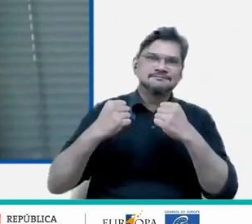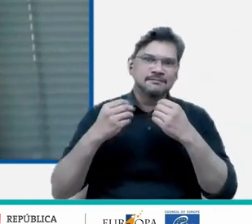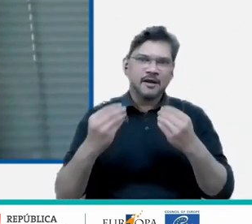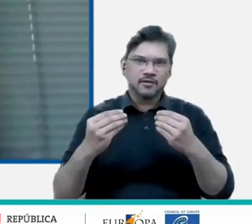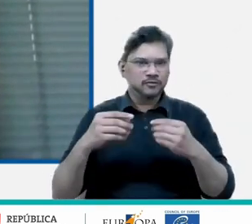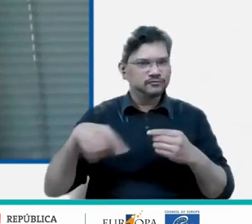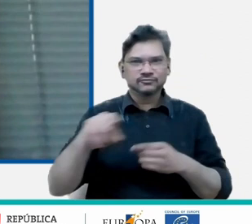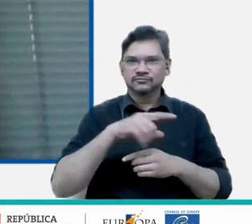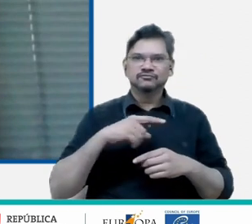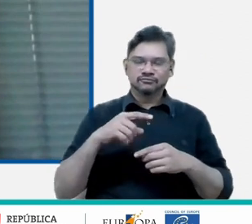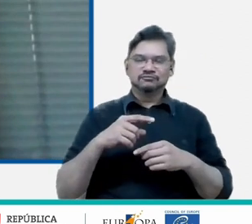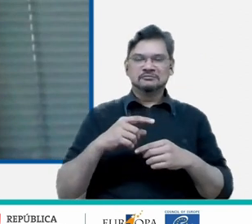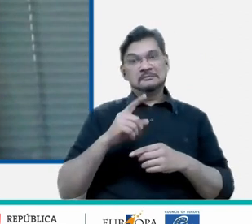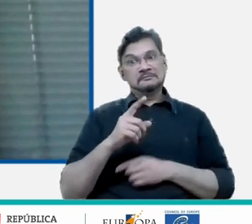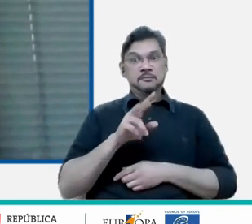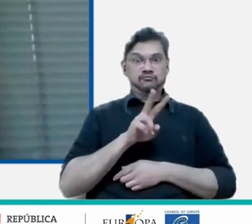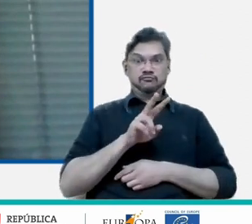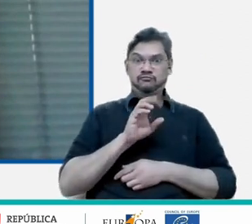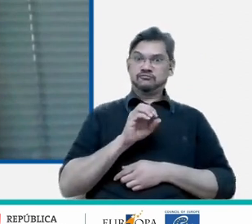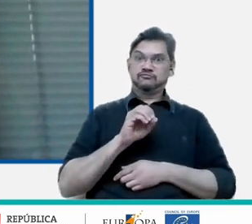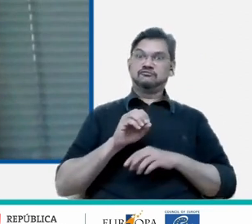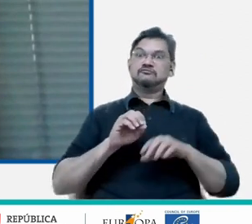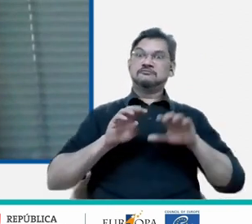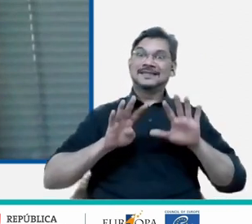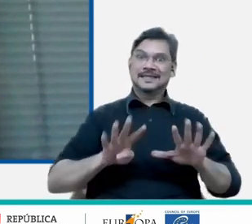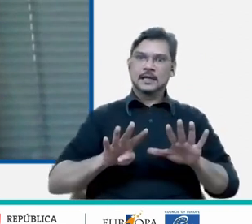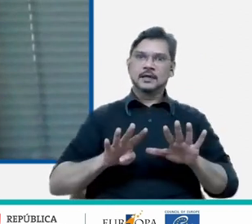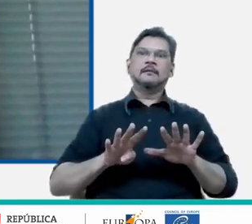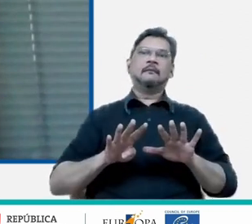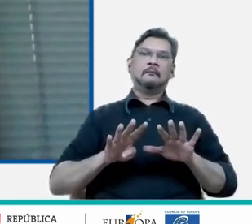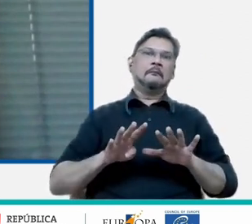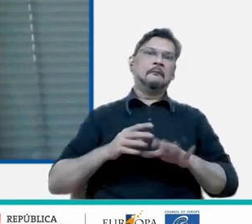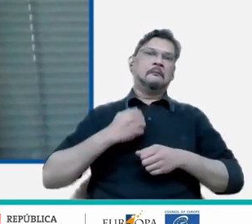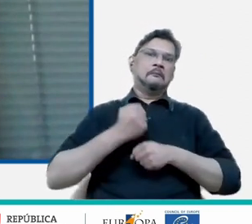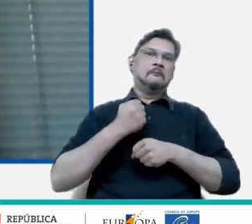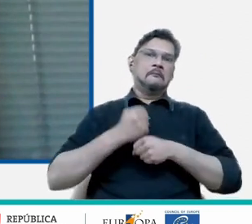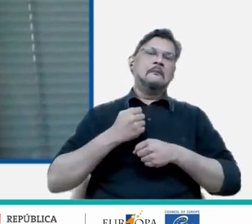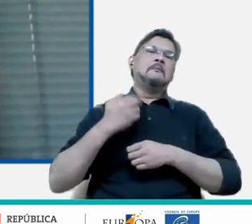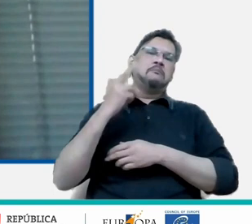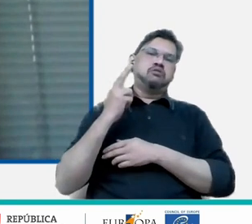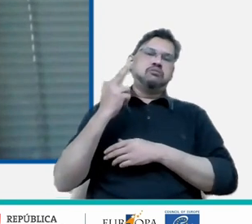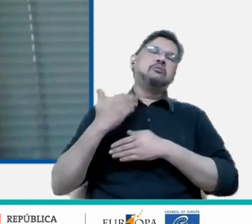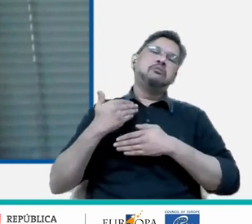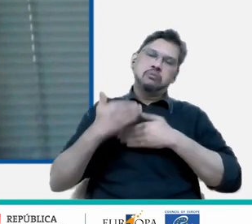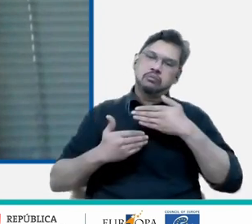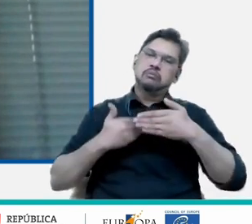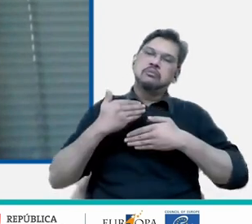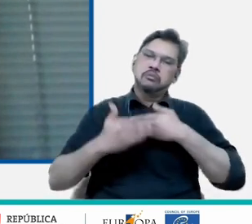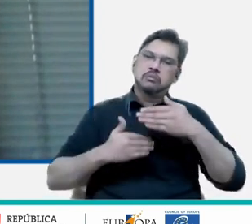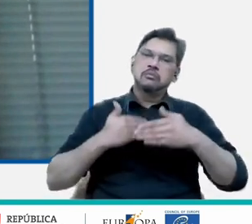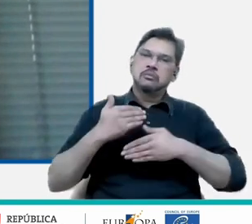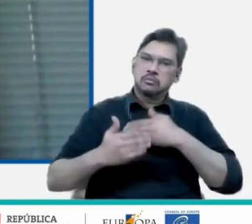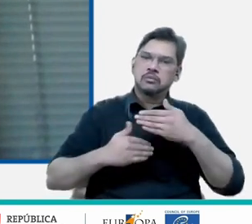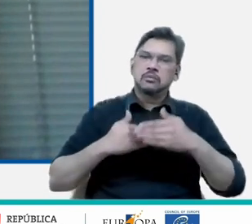in 2009 with the resilience board. It has always been at the core of our model and of our